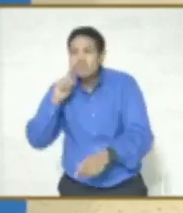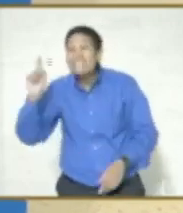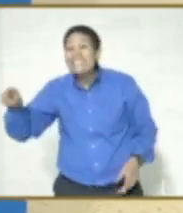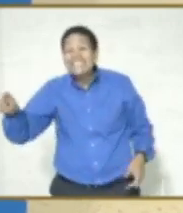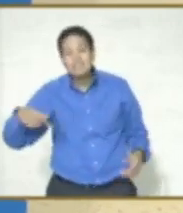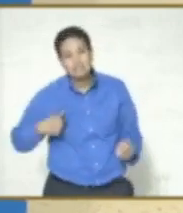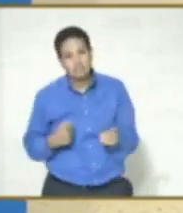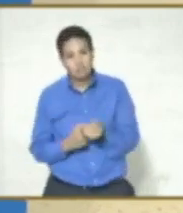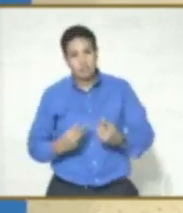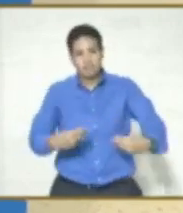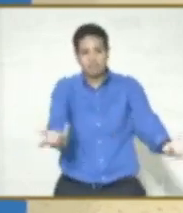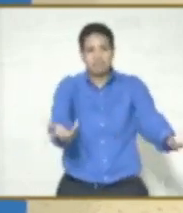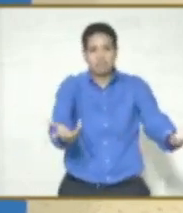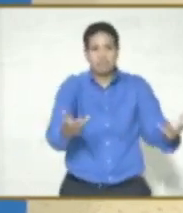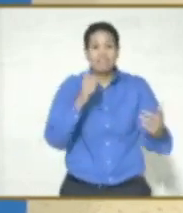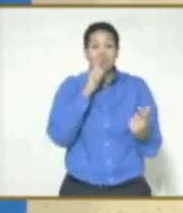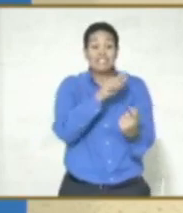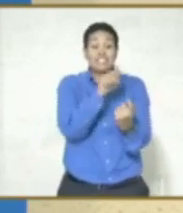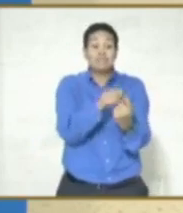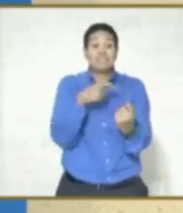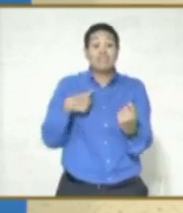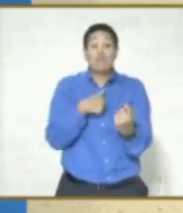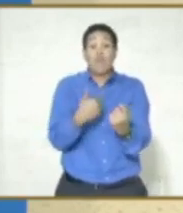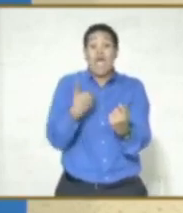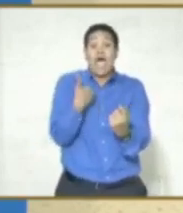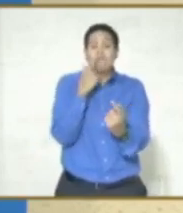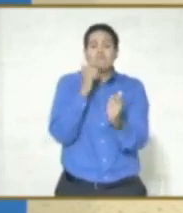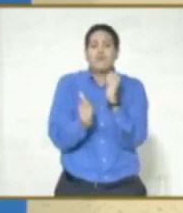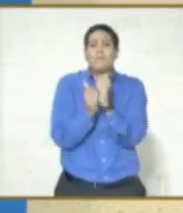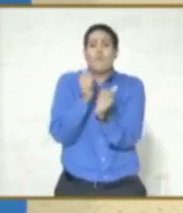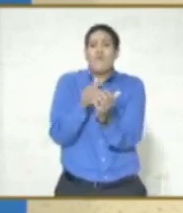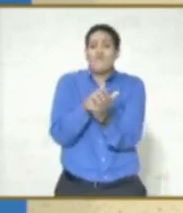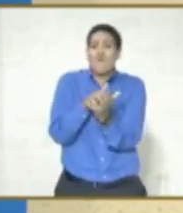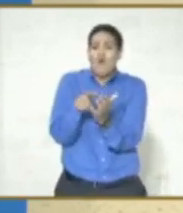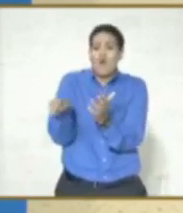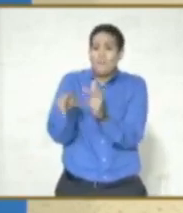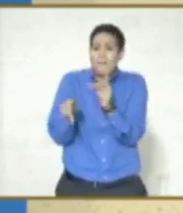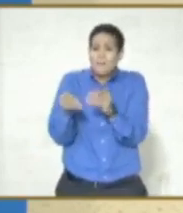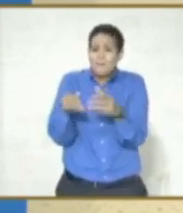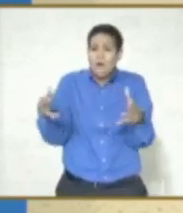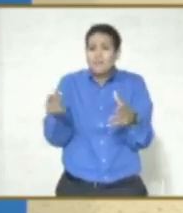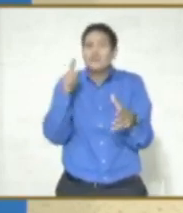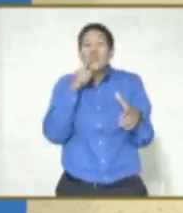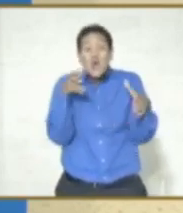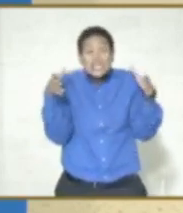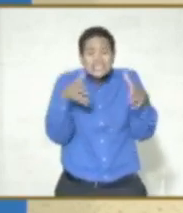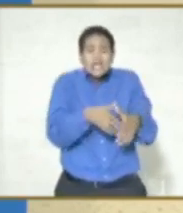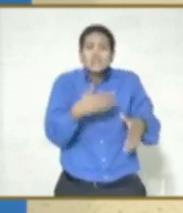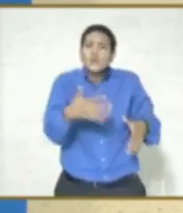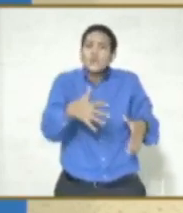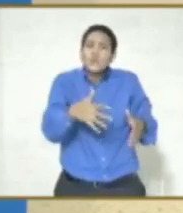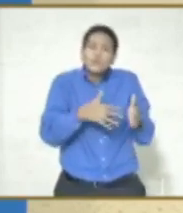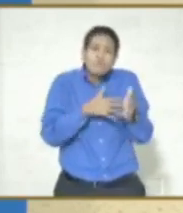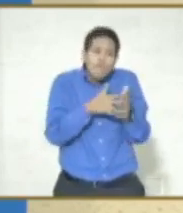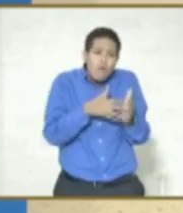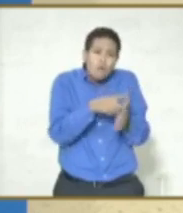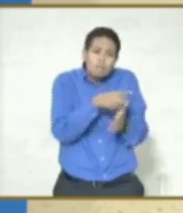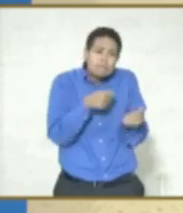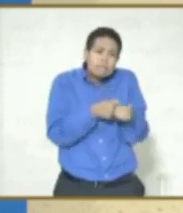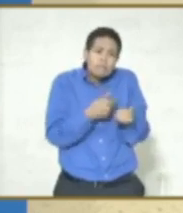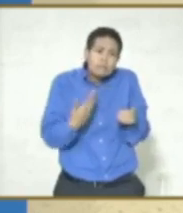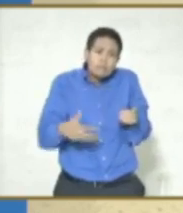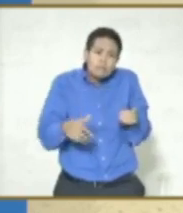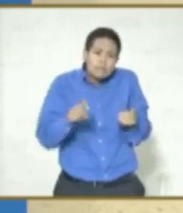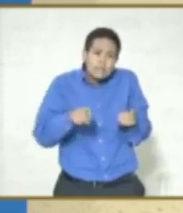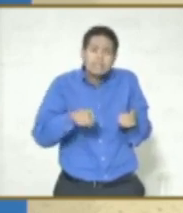of. Specifically, as we have the most vulnerable population, or a section of the most vulnerable population, we